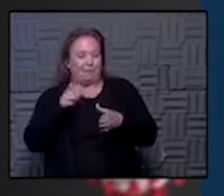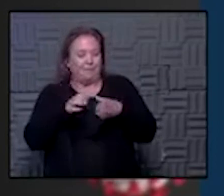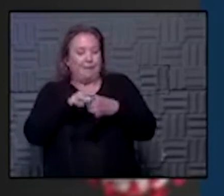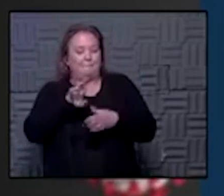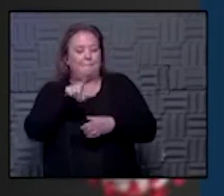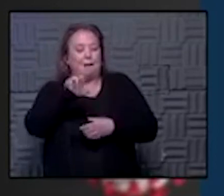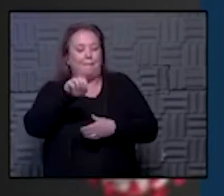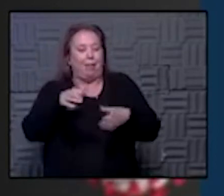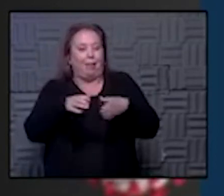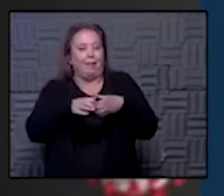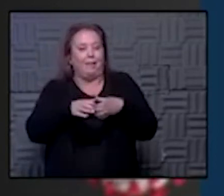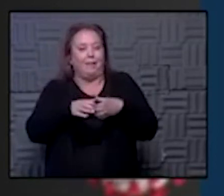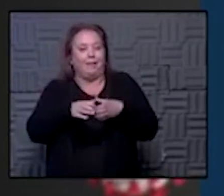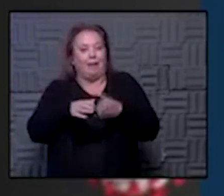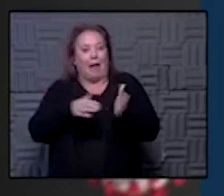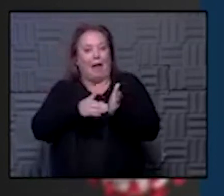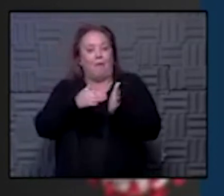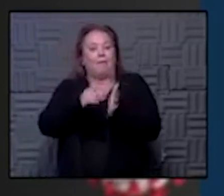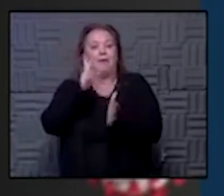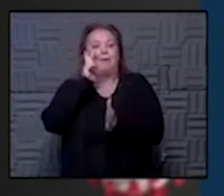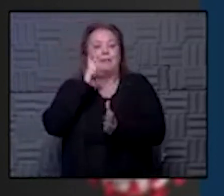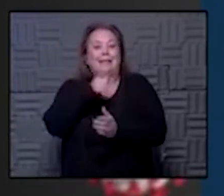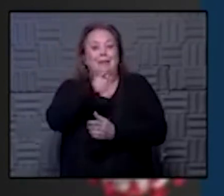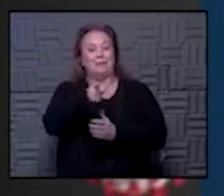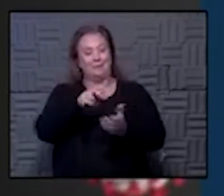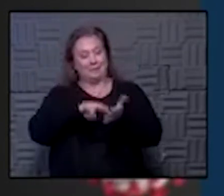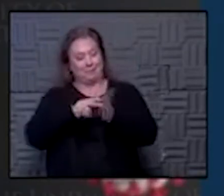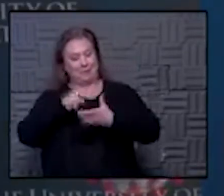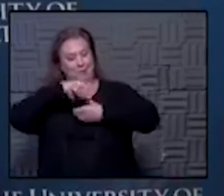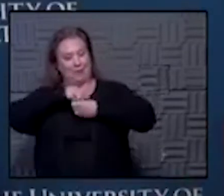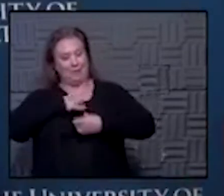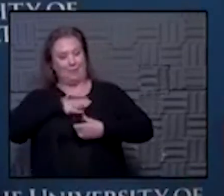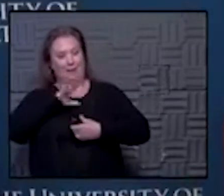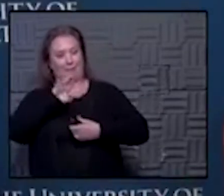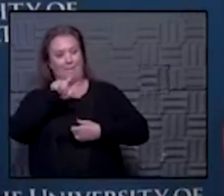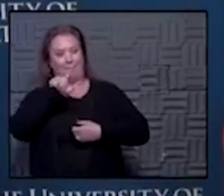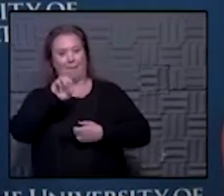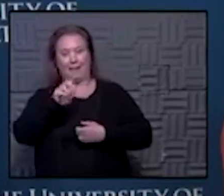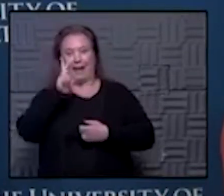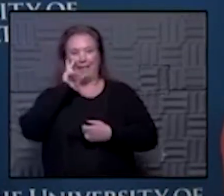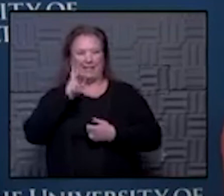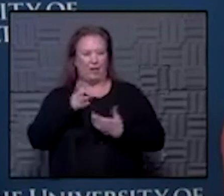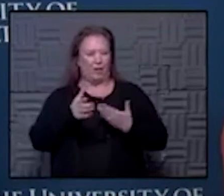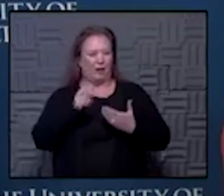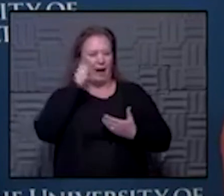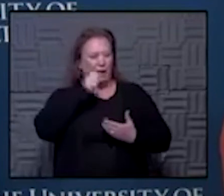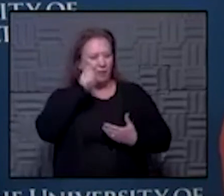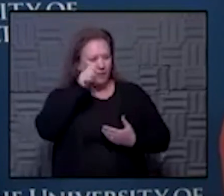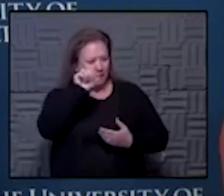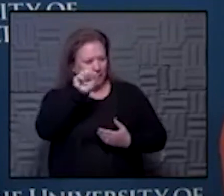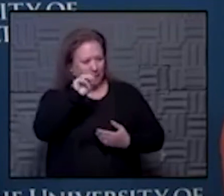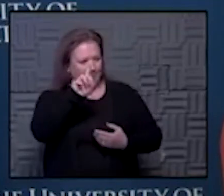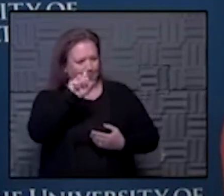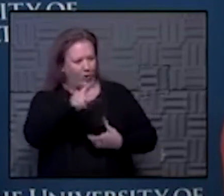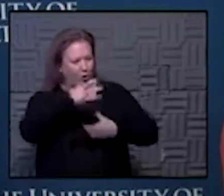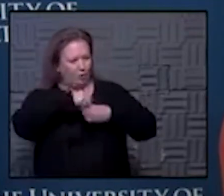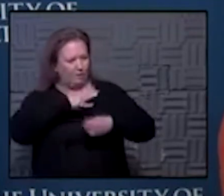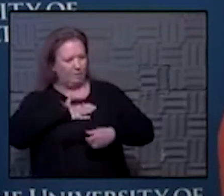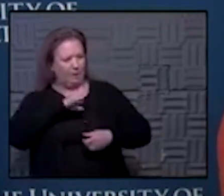Is that what defines a bubble, is how often I see you? Because I see you almost every day, Amanda. Are you in my